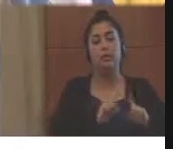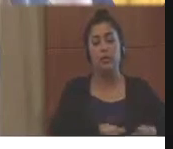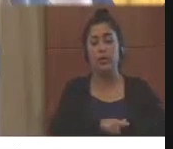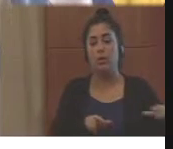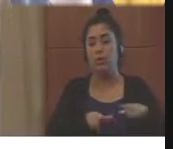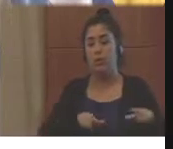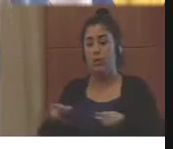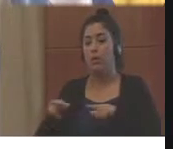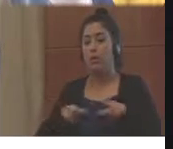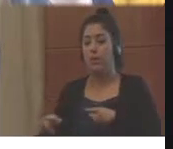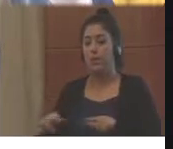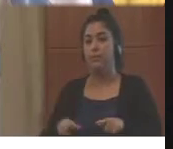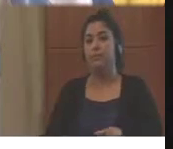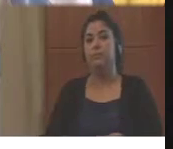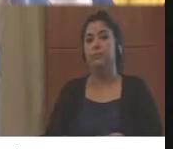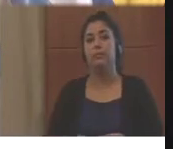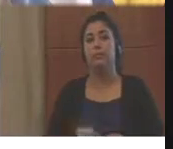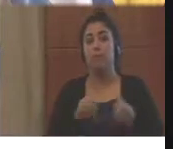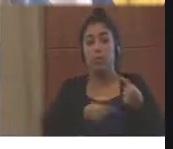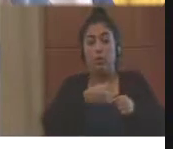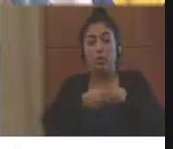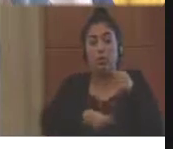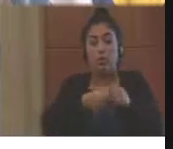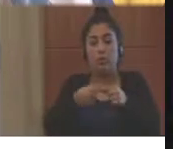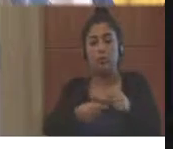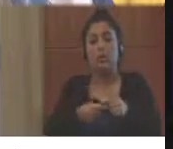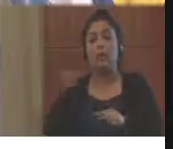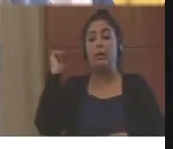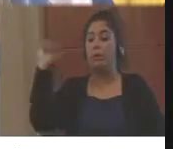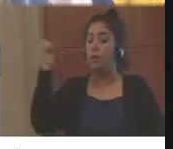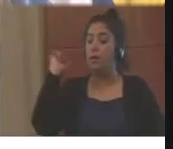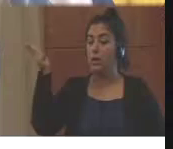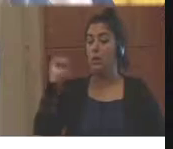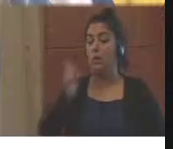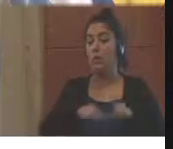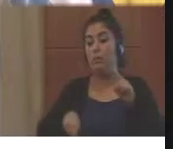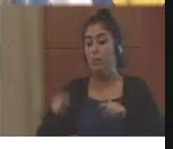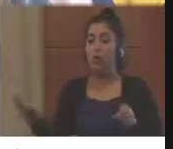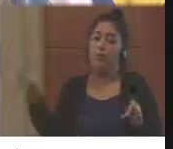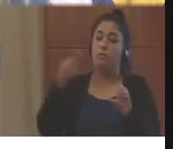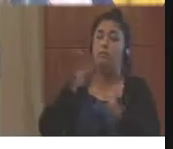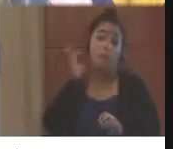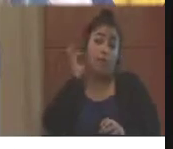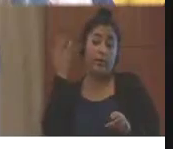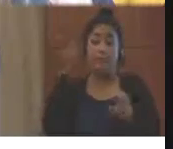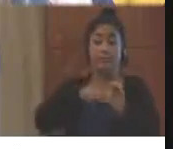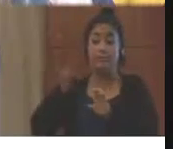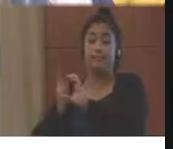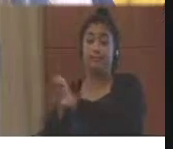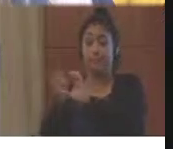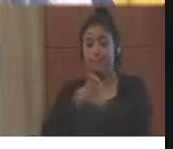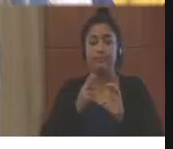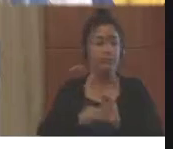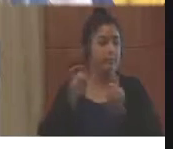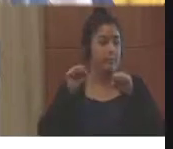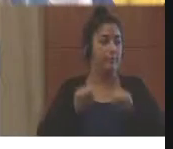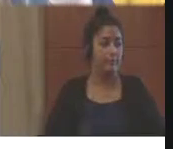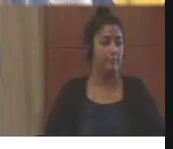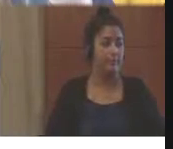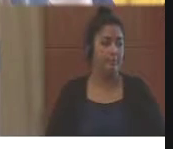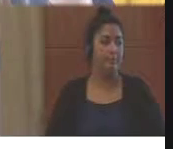of grassroots women and promoting planning and implementation mechanisms that are community-driven